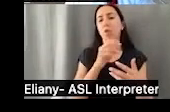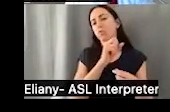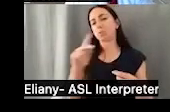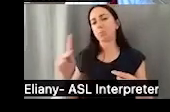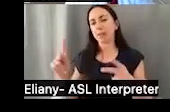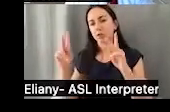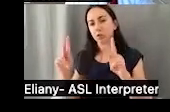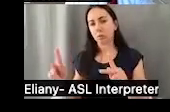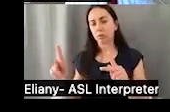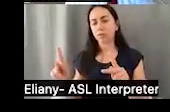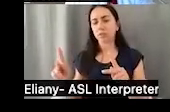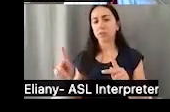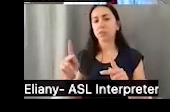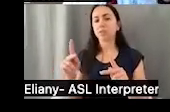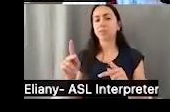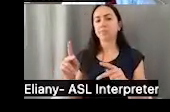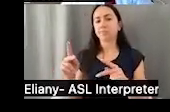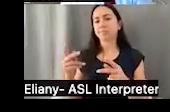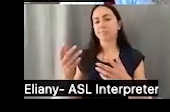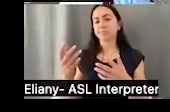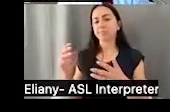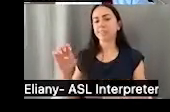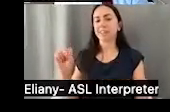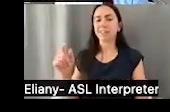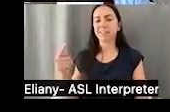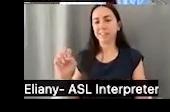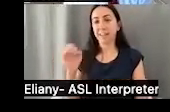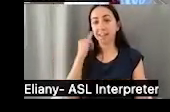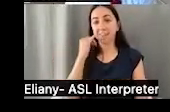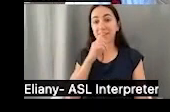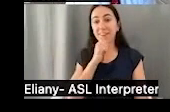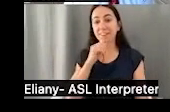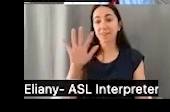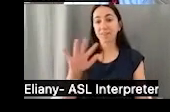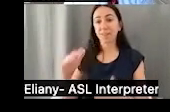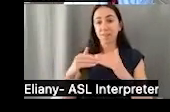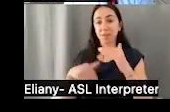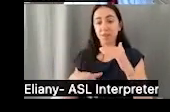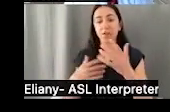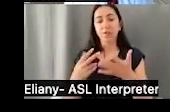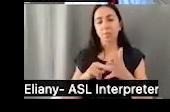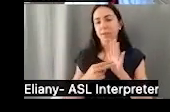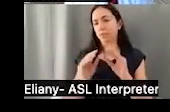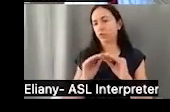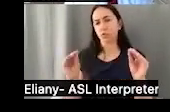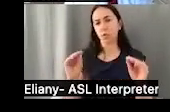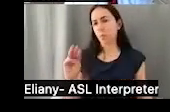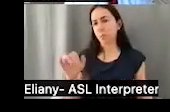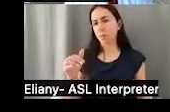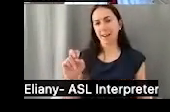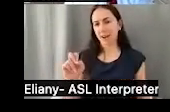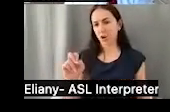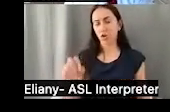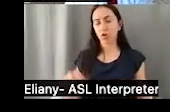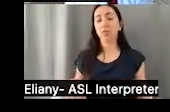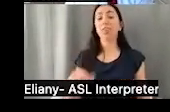individual beneficiary's estate, which if they're under the age of 55, there would not be any Medicaid claim or lien. If they're over